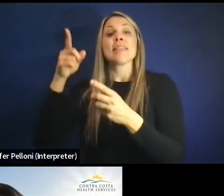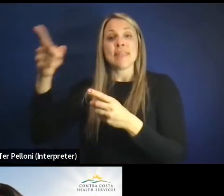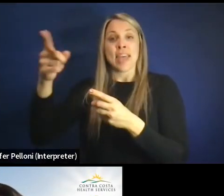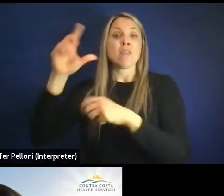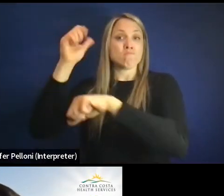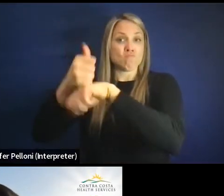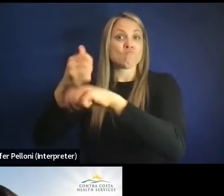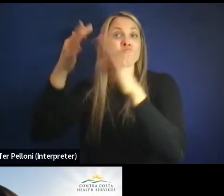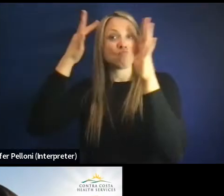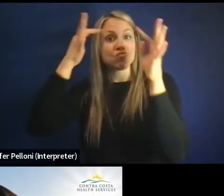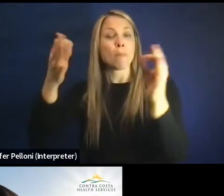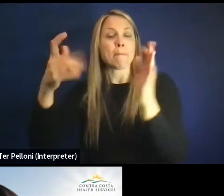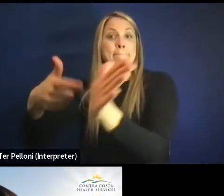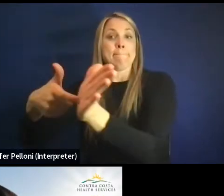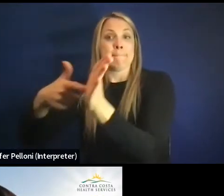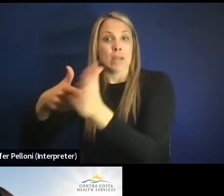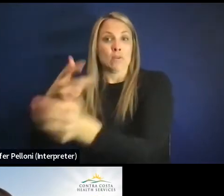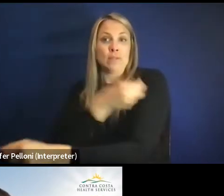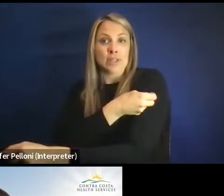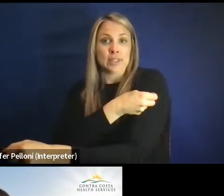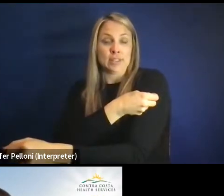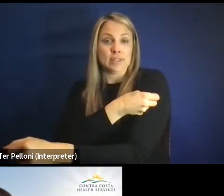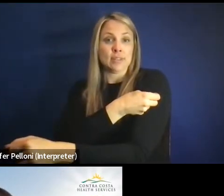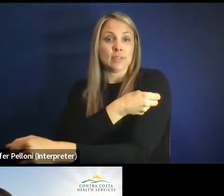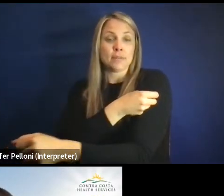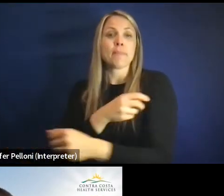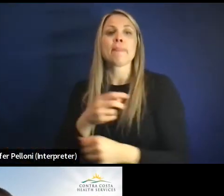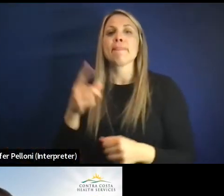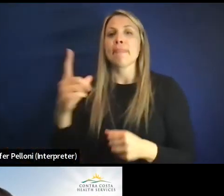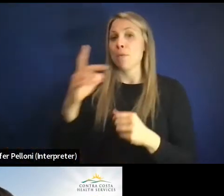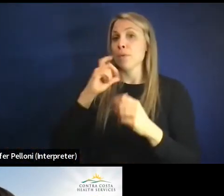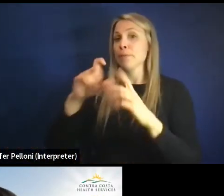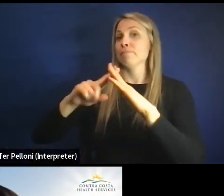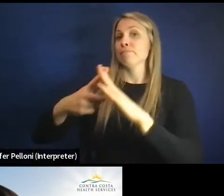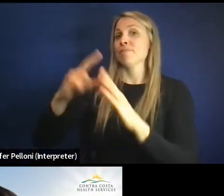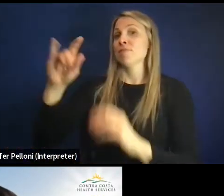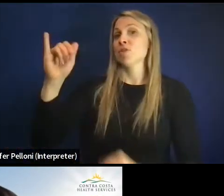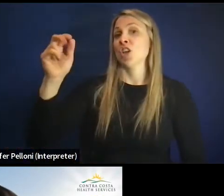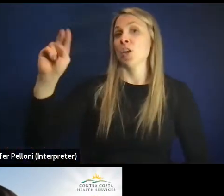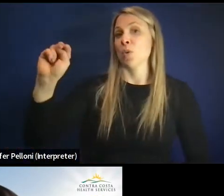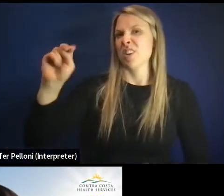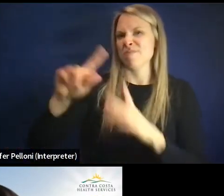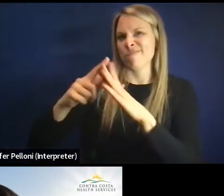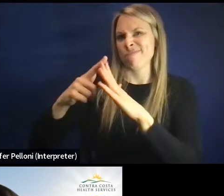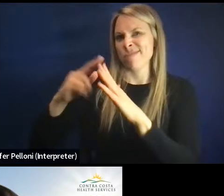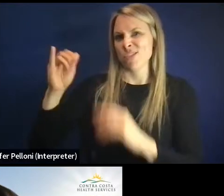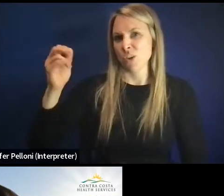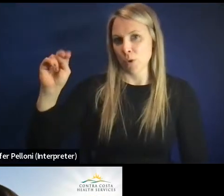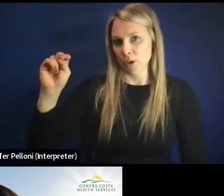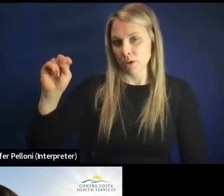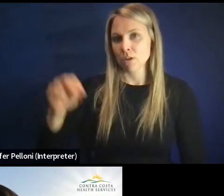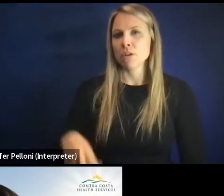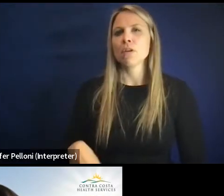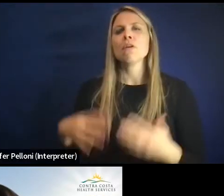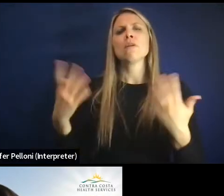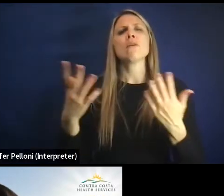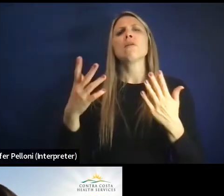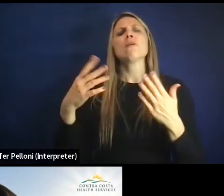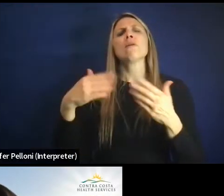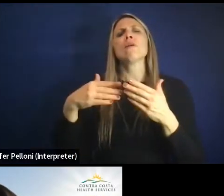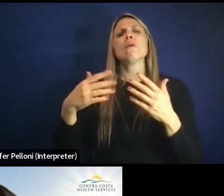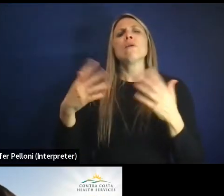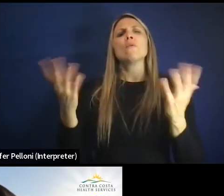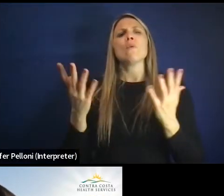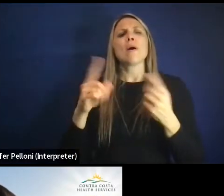mandatory for their students. As of that will take effect early January. What about the rest,